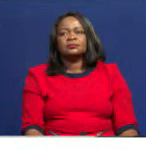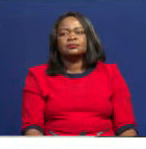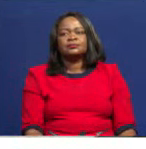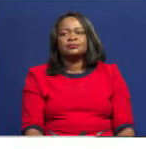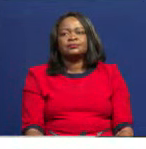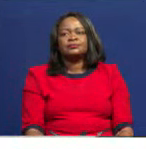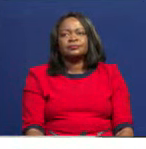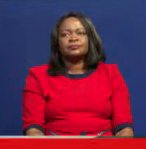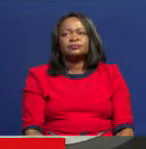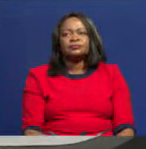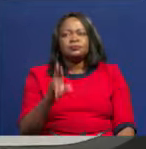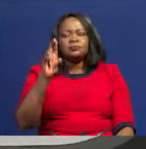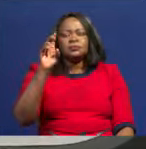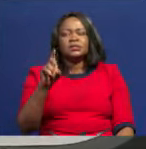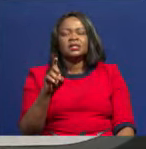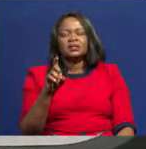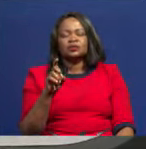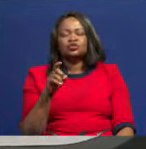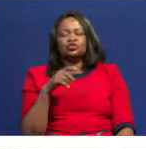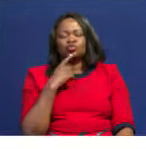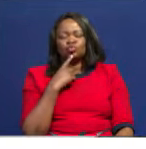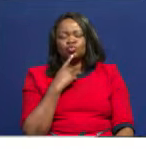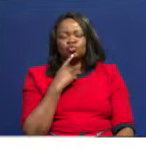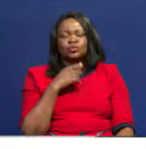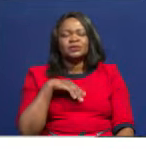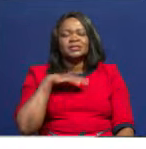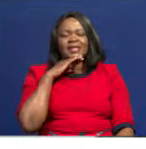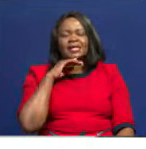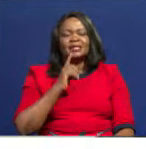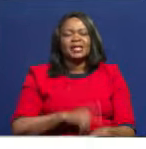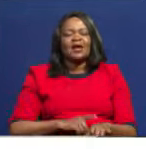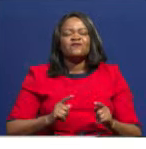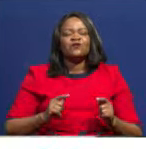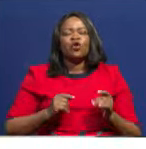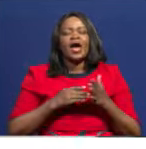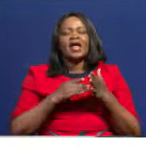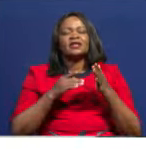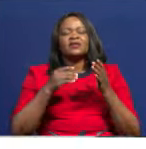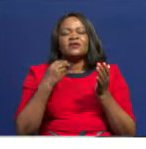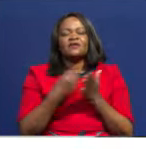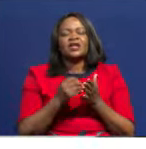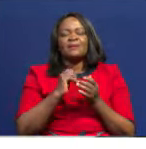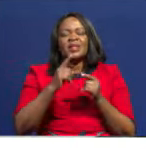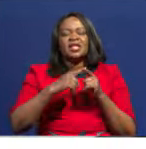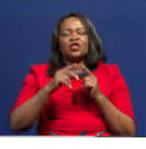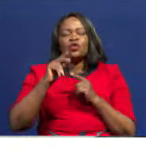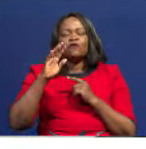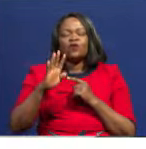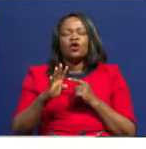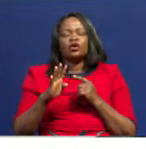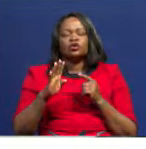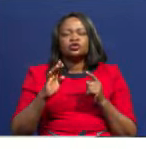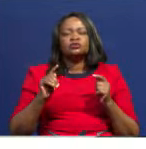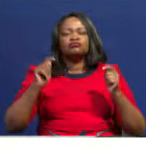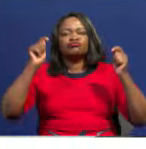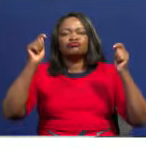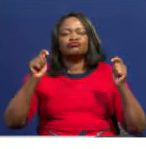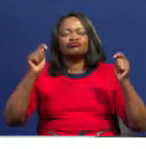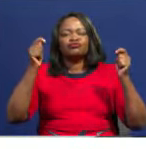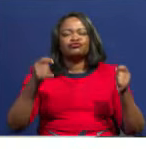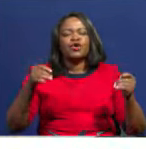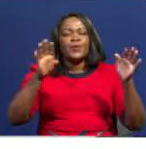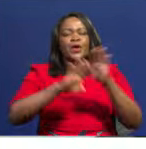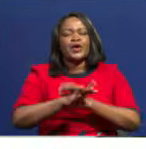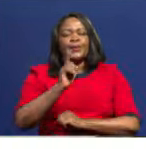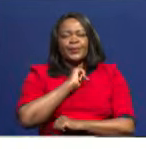Rex Kanyike Masai, one of those who lost their lives during the anti-finance bill 2024 demonstrations, has been laid to